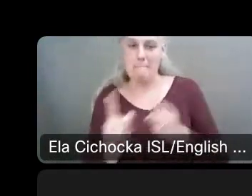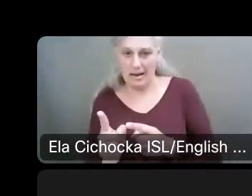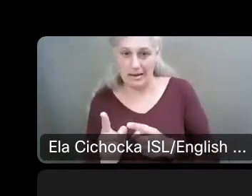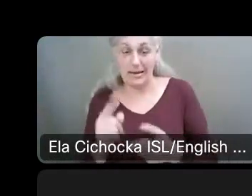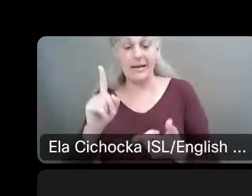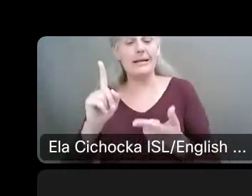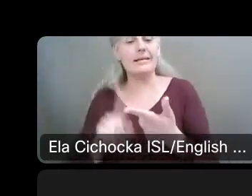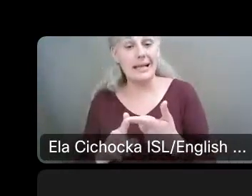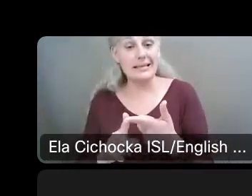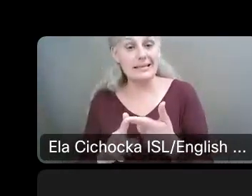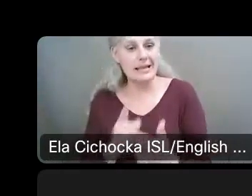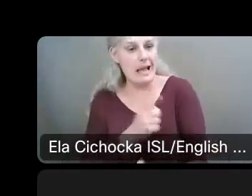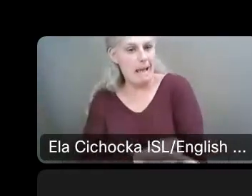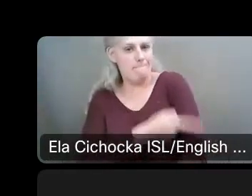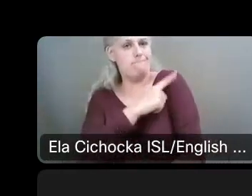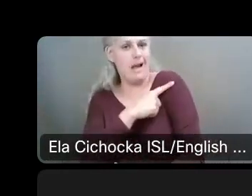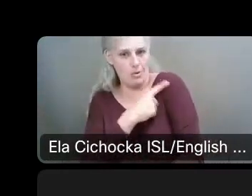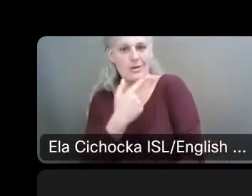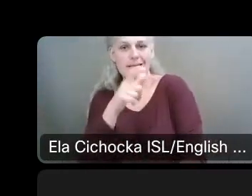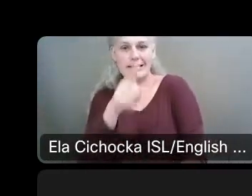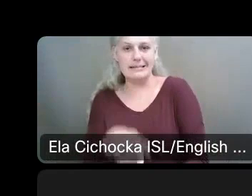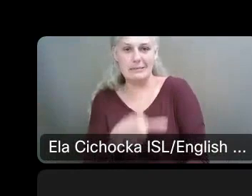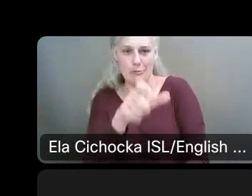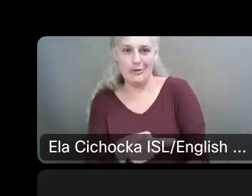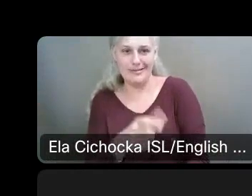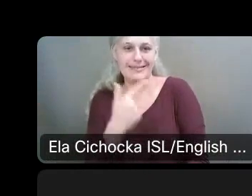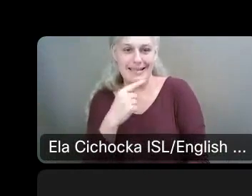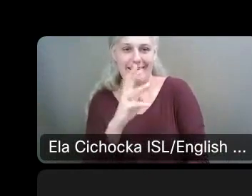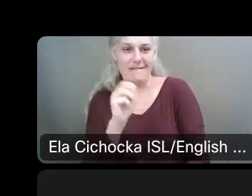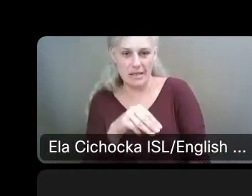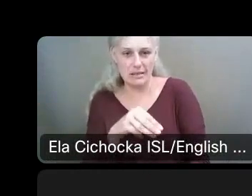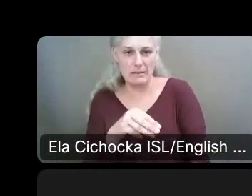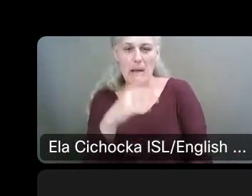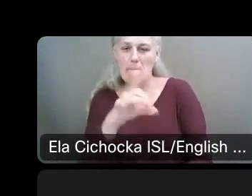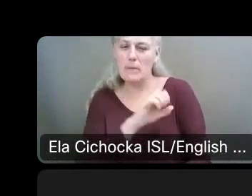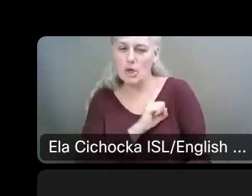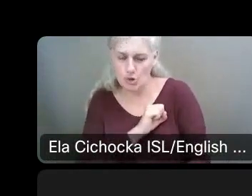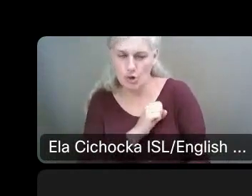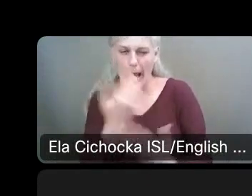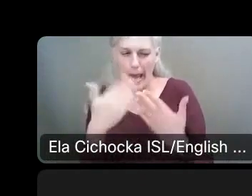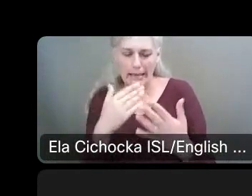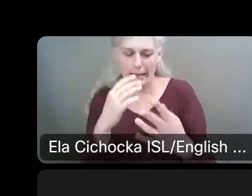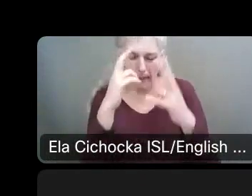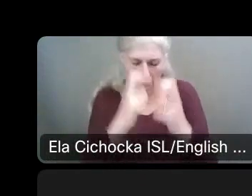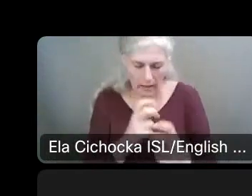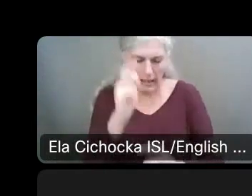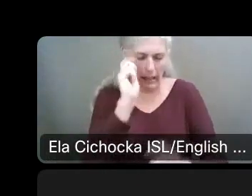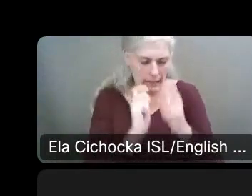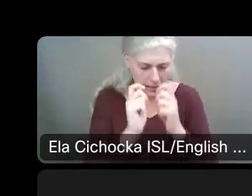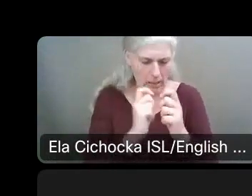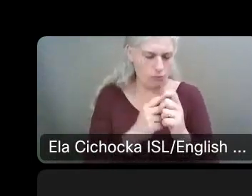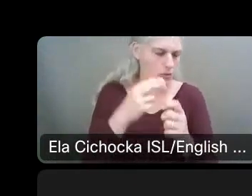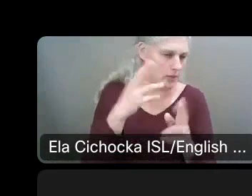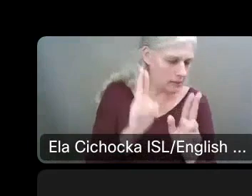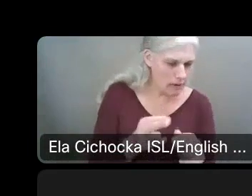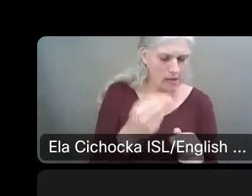Then empower the second victim. Make sure that you debrief them extensively on what may come next, on what their rights and duties may be